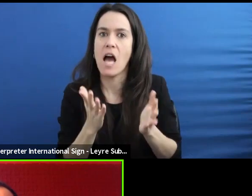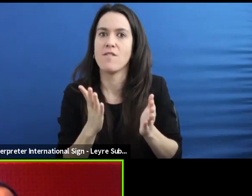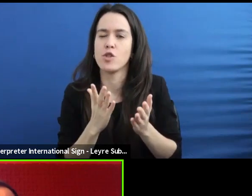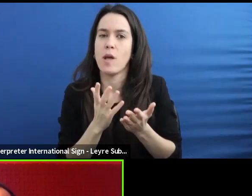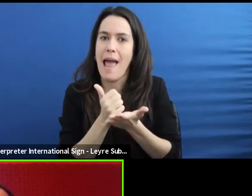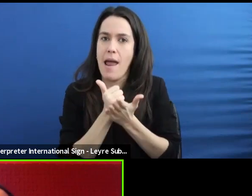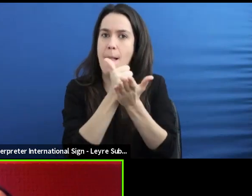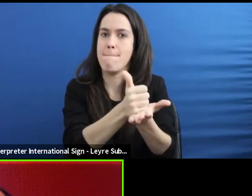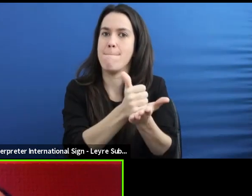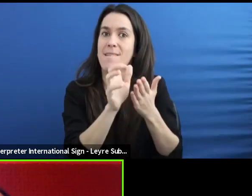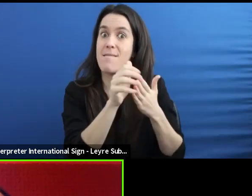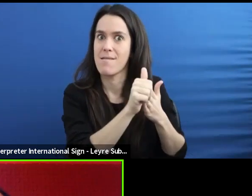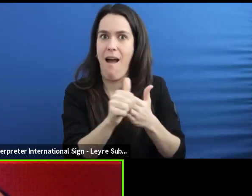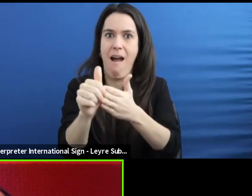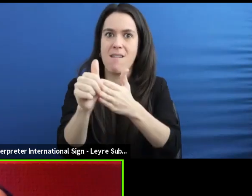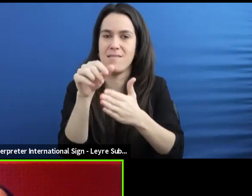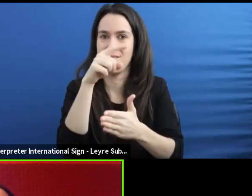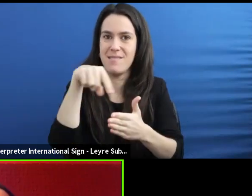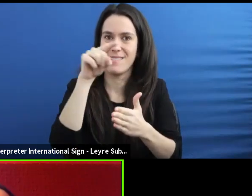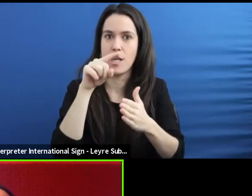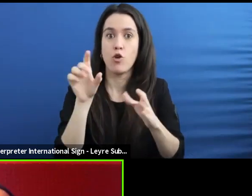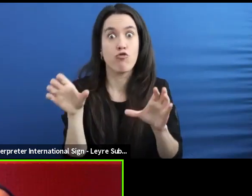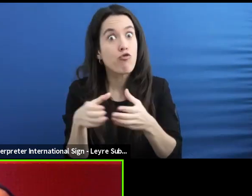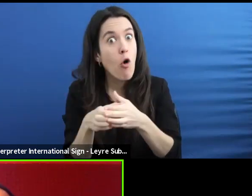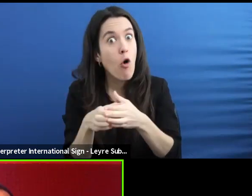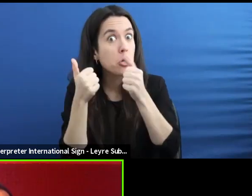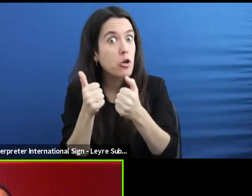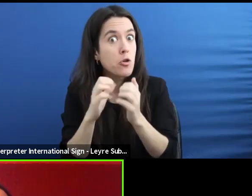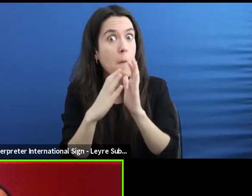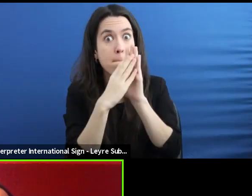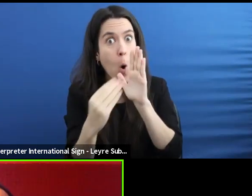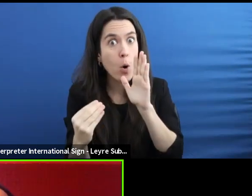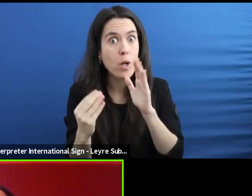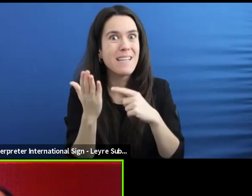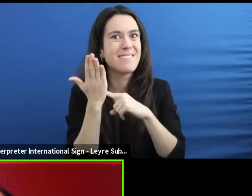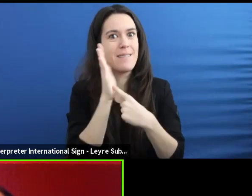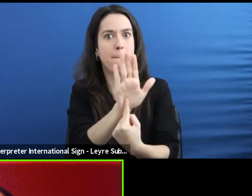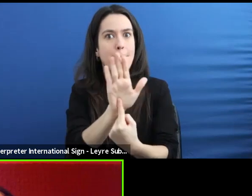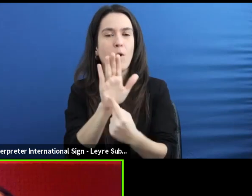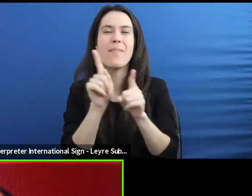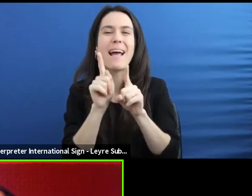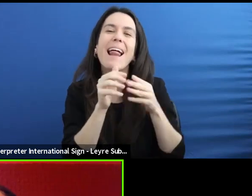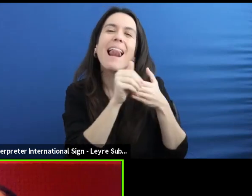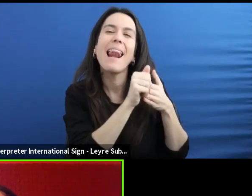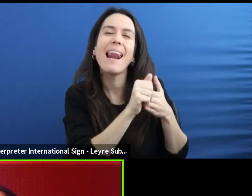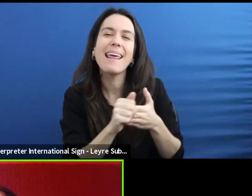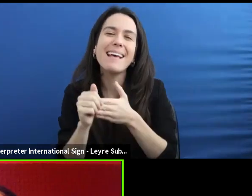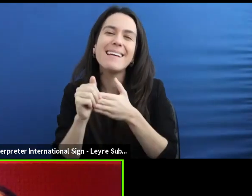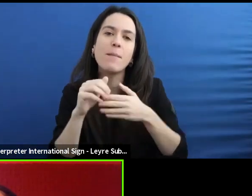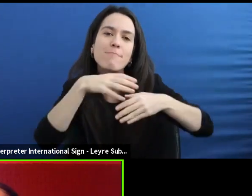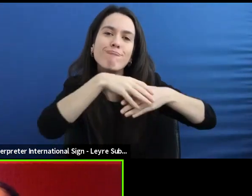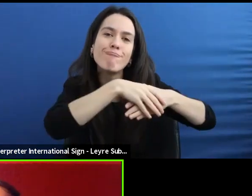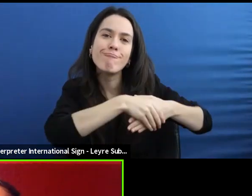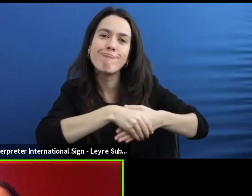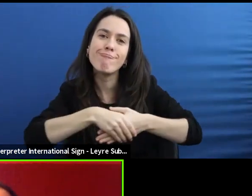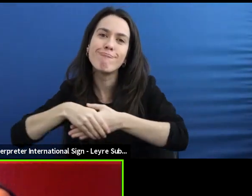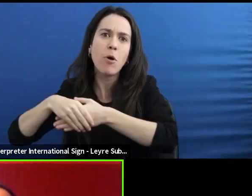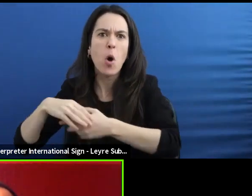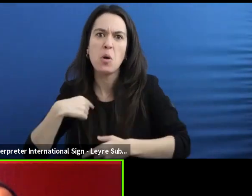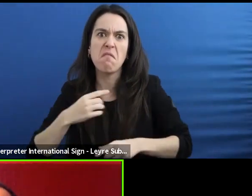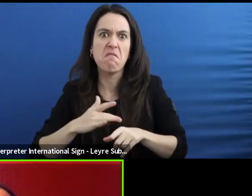to have a group that can set an example and somehow lead away. We don't believe that we have to lecture